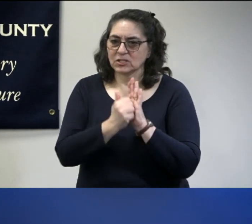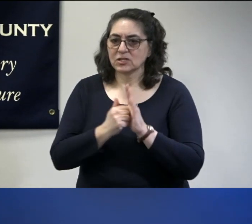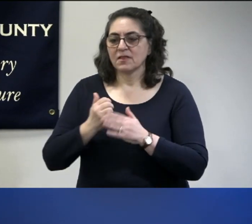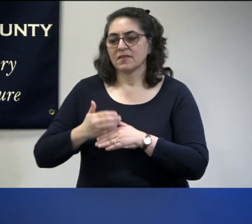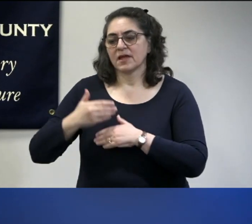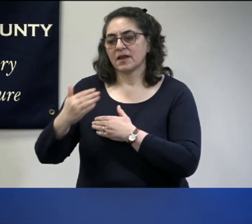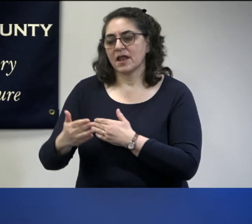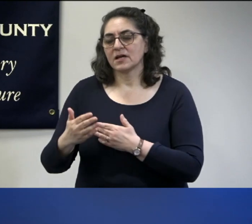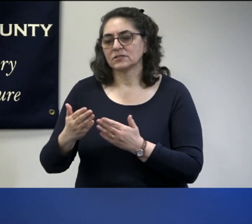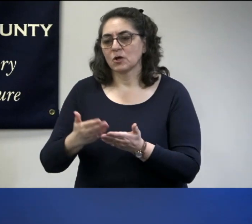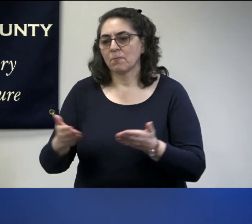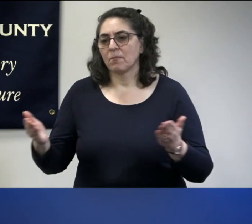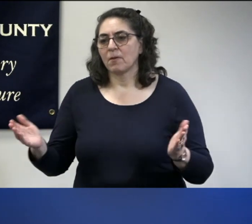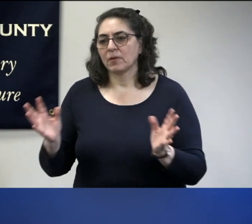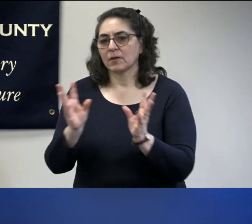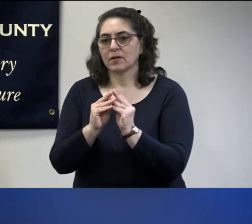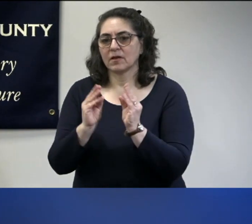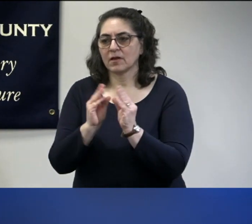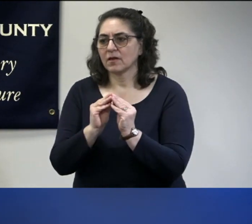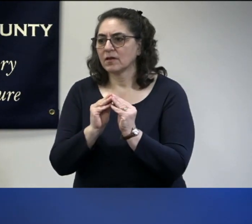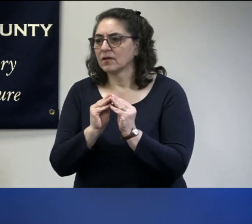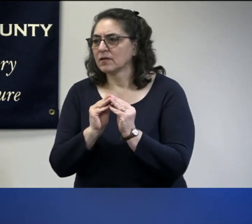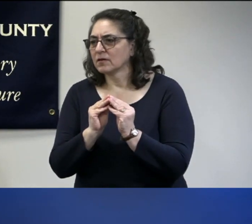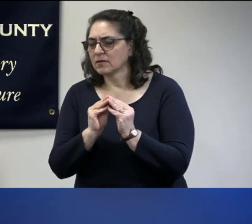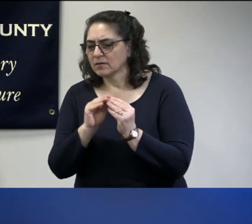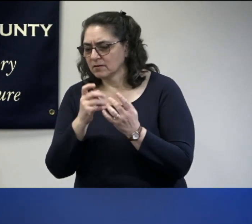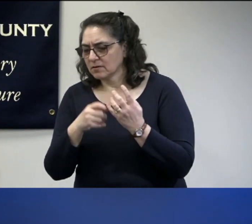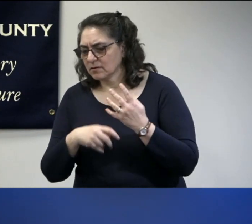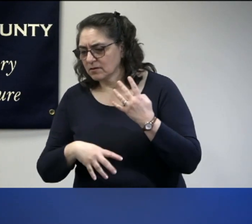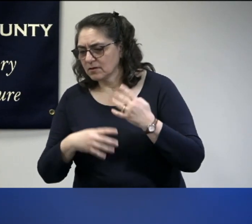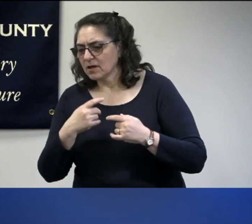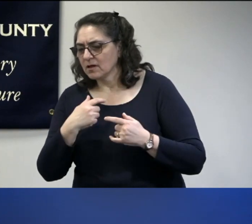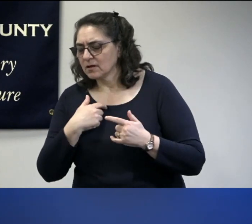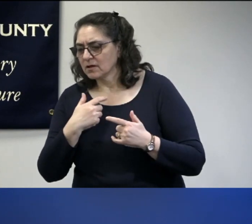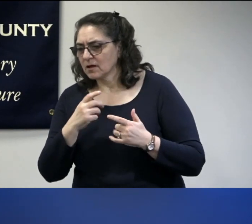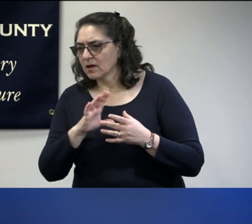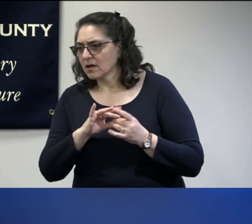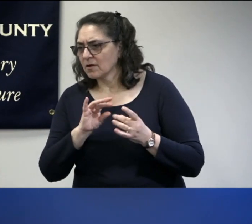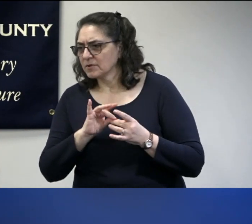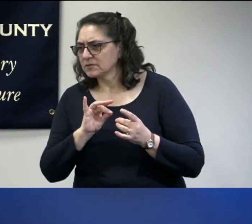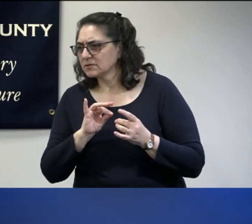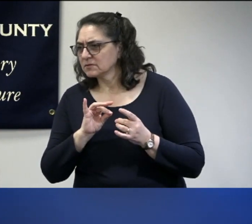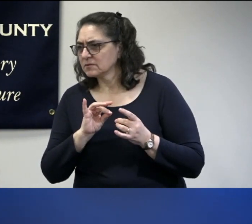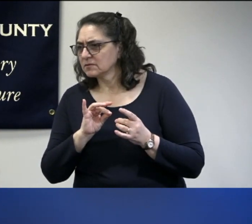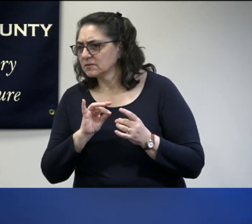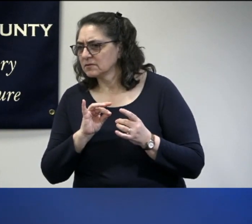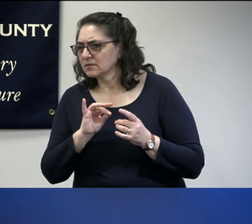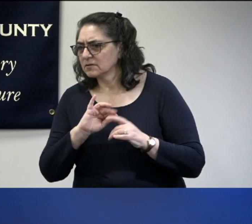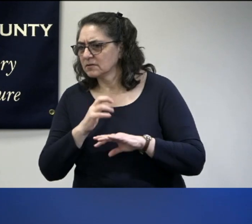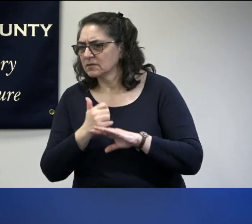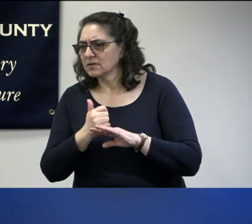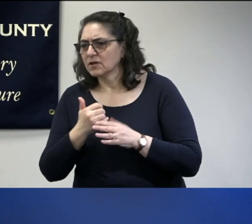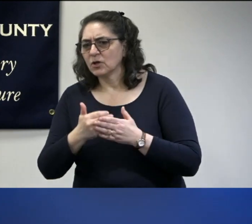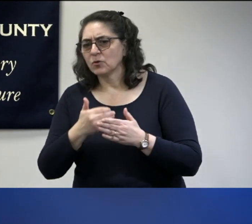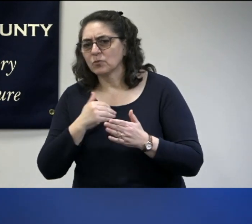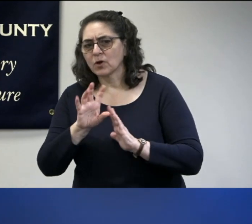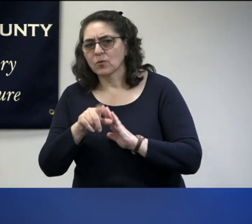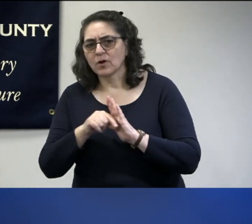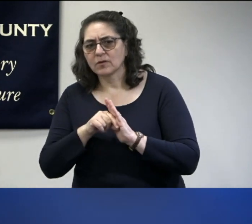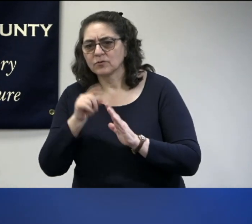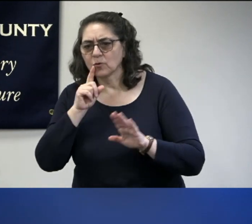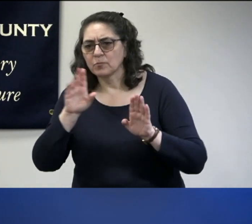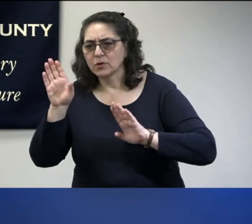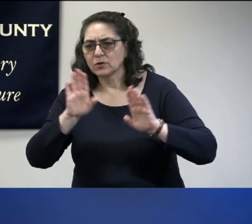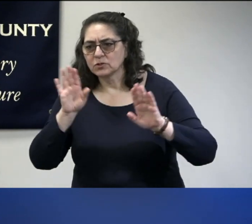held to solicit comments from the Department of Culture and Historic Affairs' desire to establish pre-qualification of bidders for the